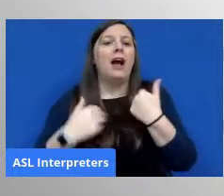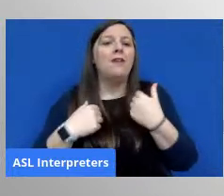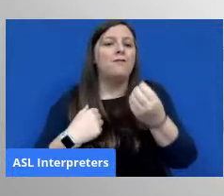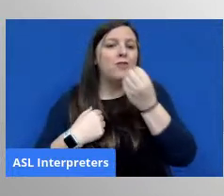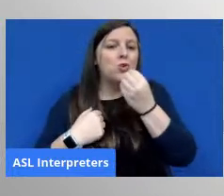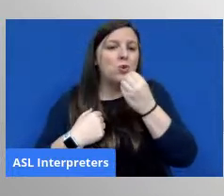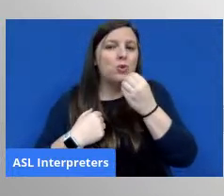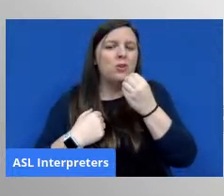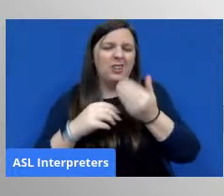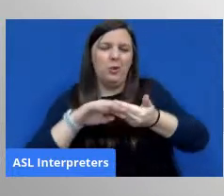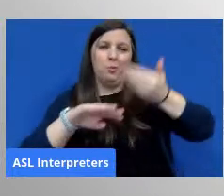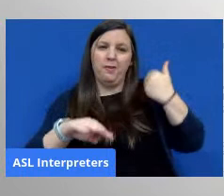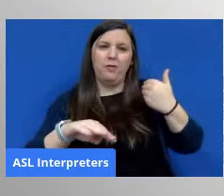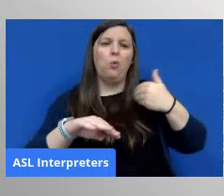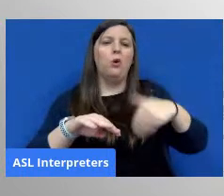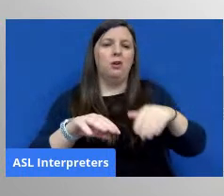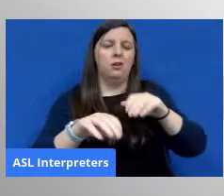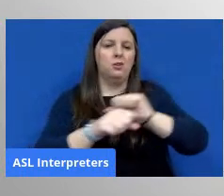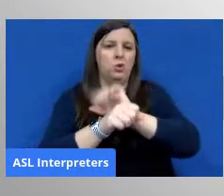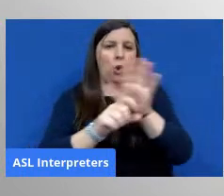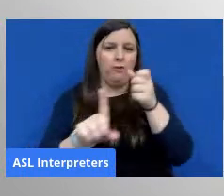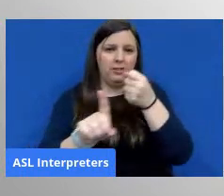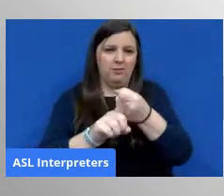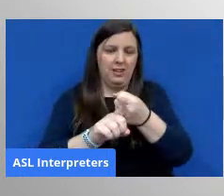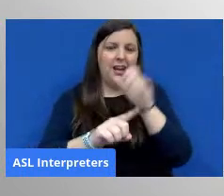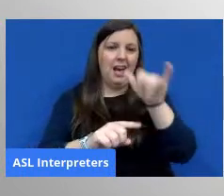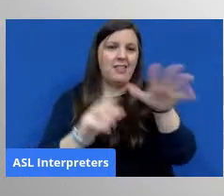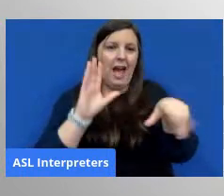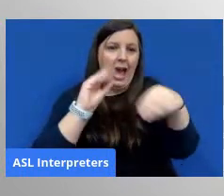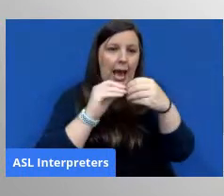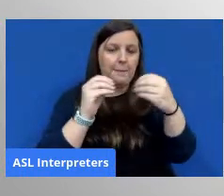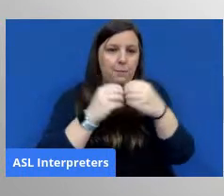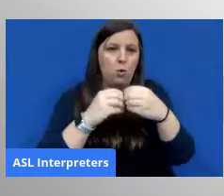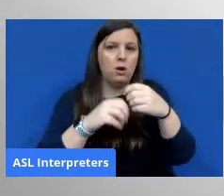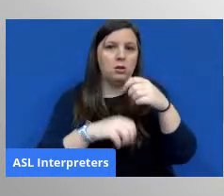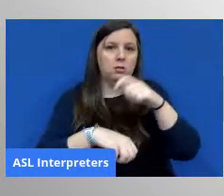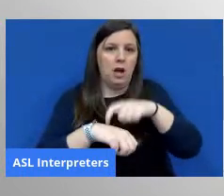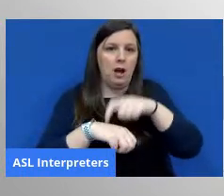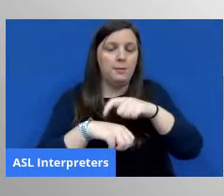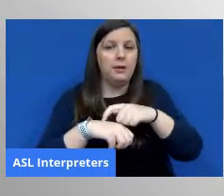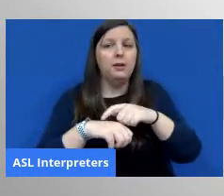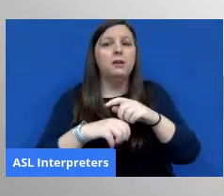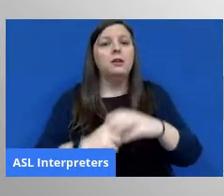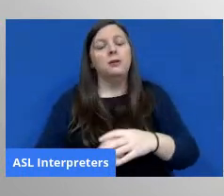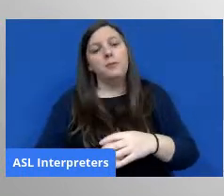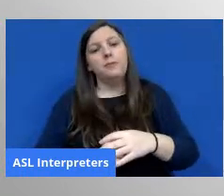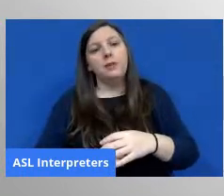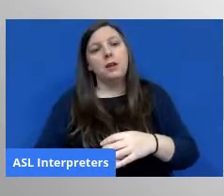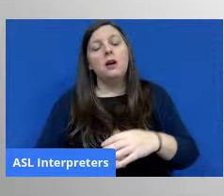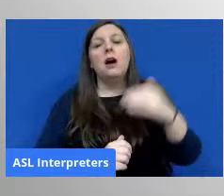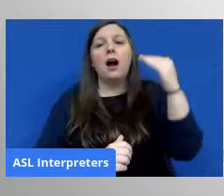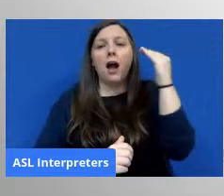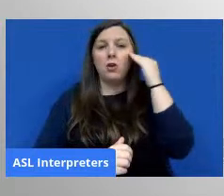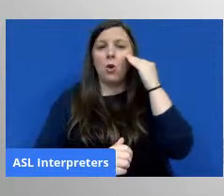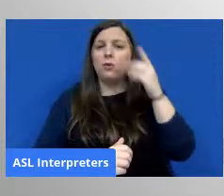So, okay. So perhaps if this could be, I know that it's only, as you mentioned, a certain amount